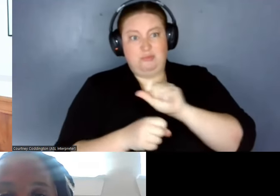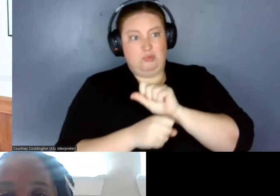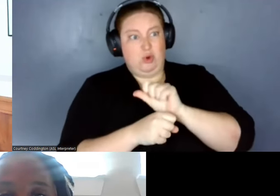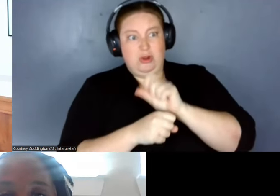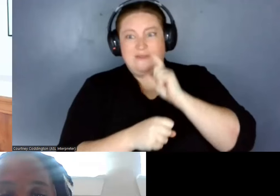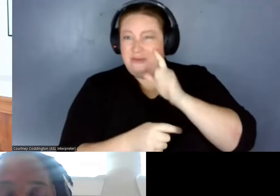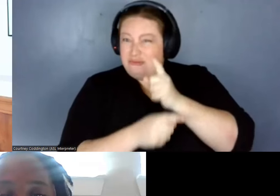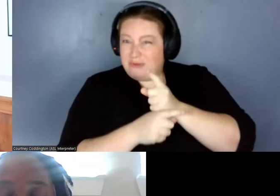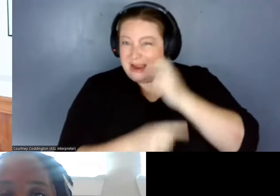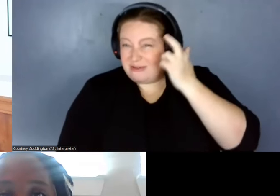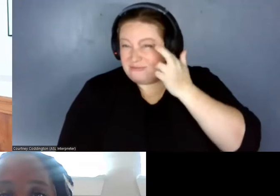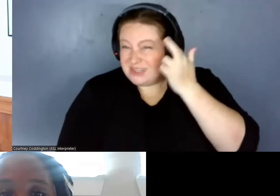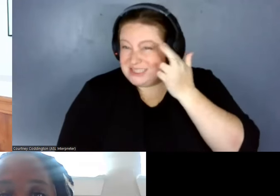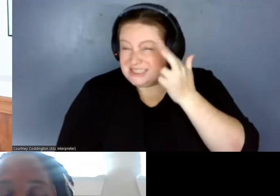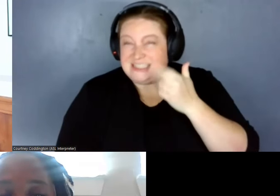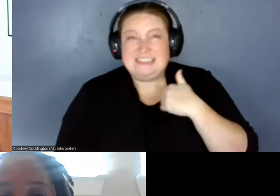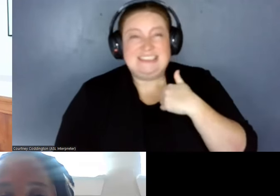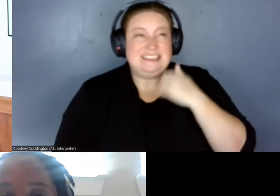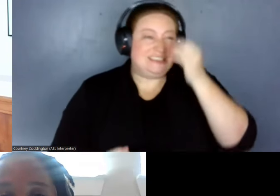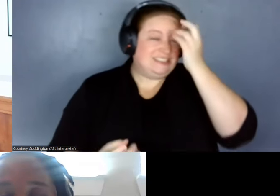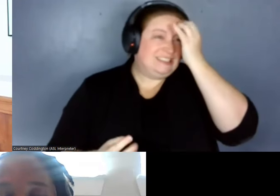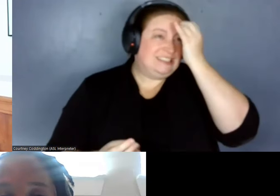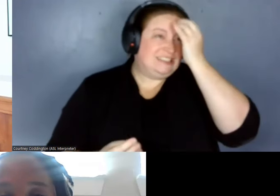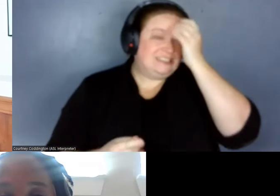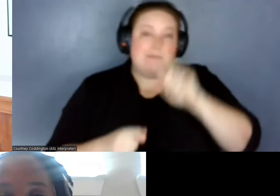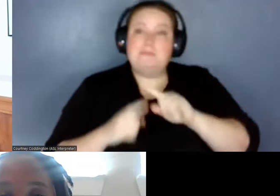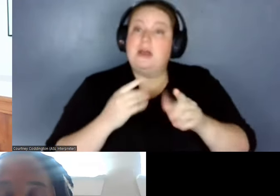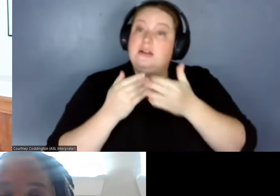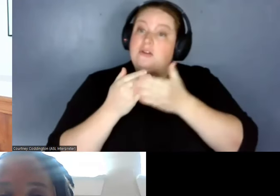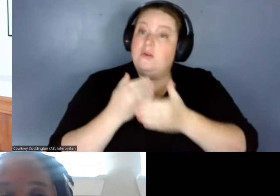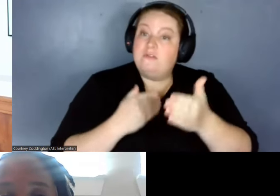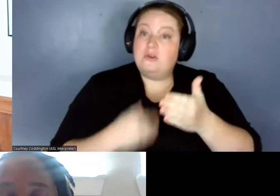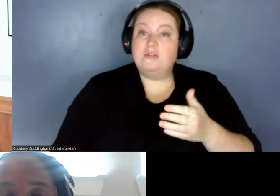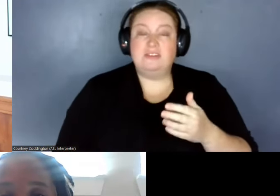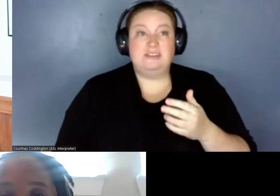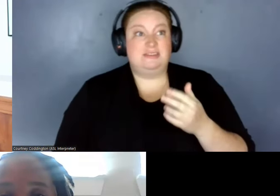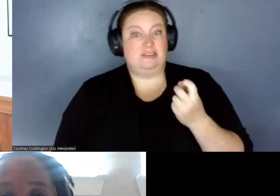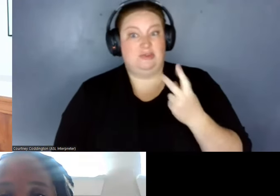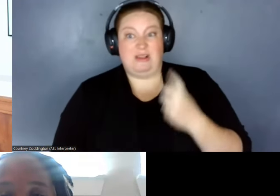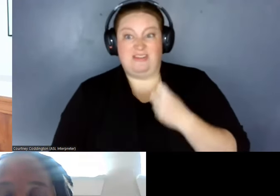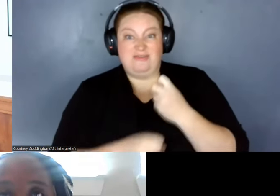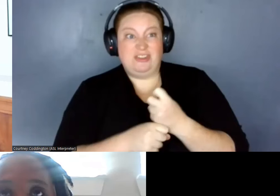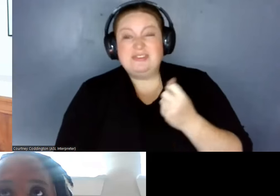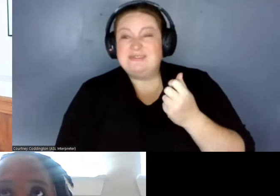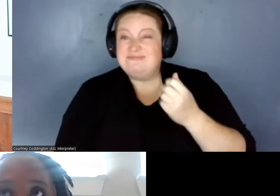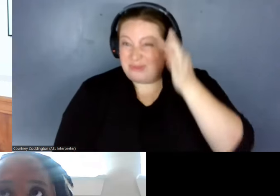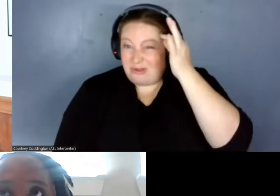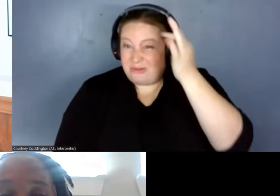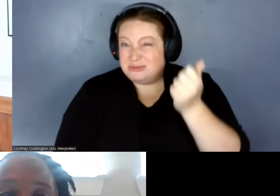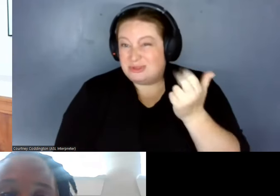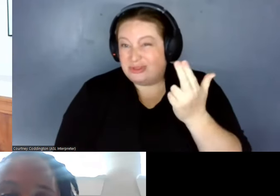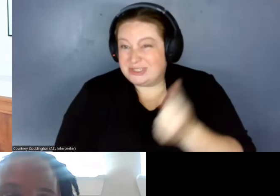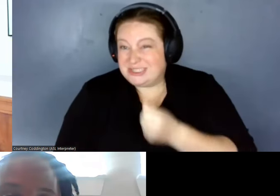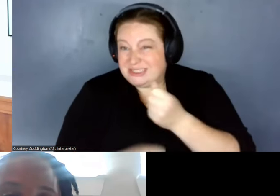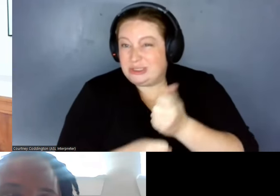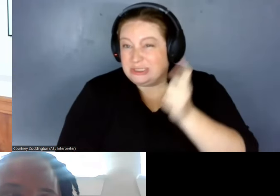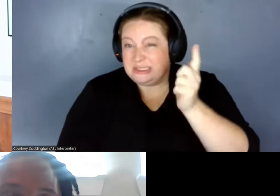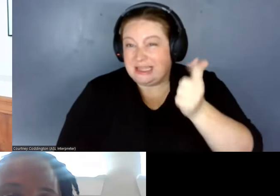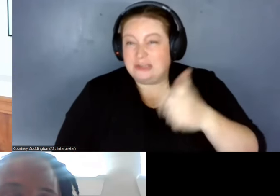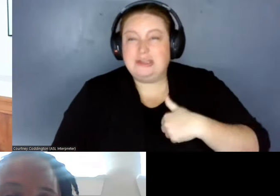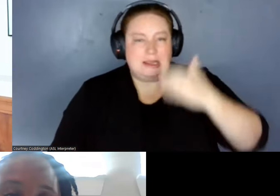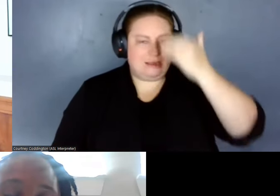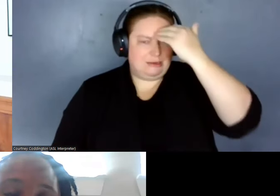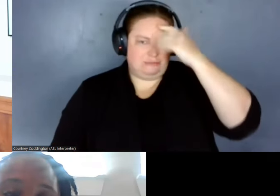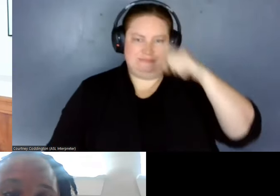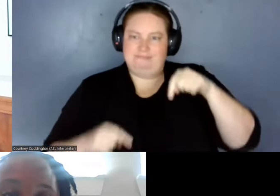reason? But going forward, 12 years, almost 13 years later, I know that I am in the right